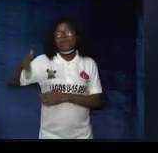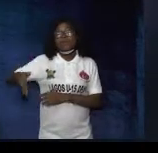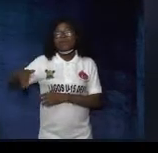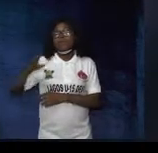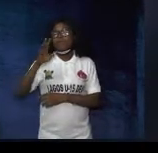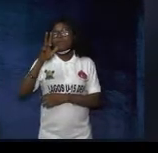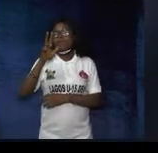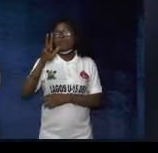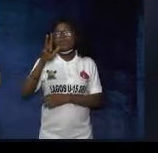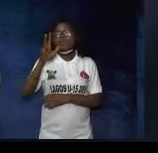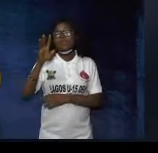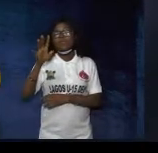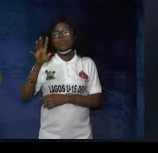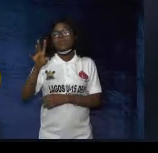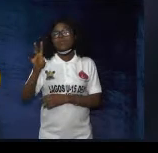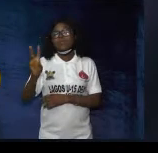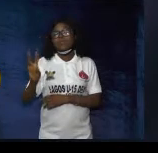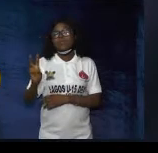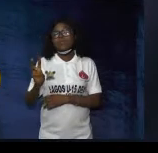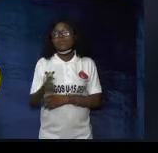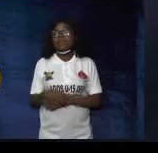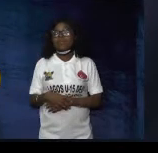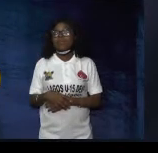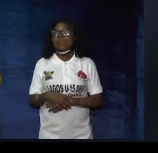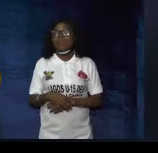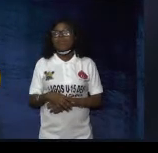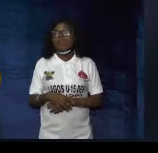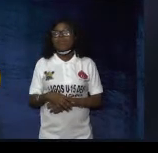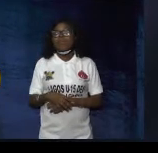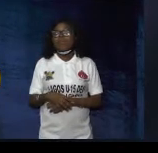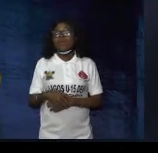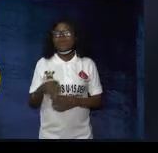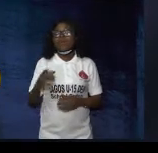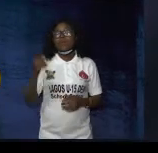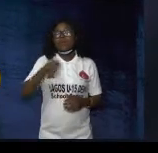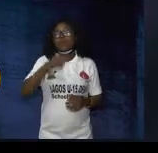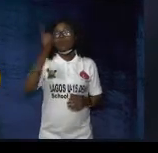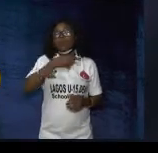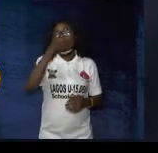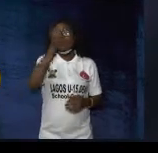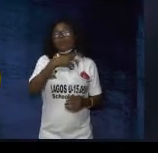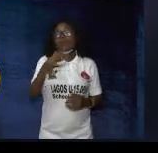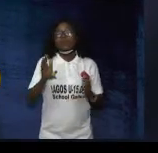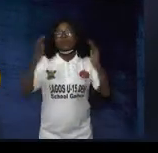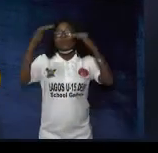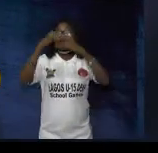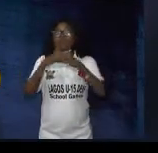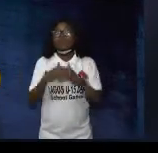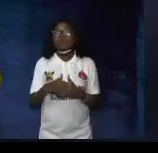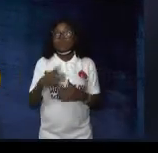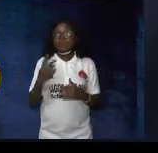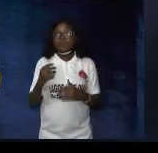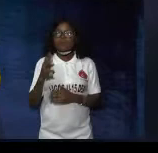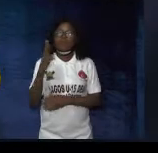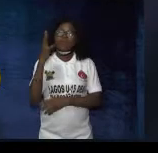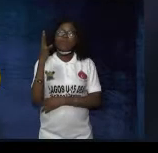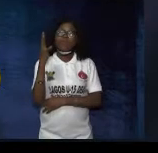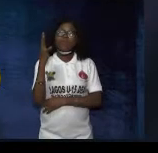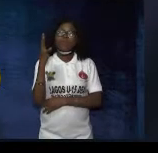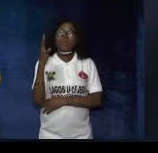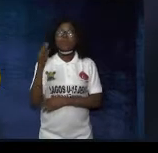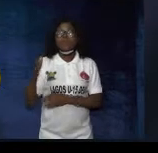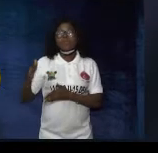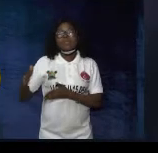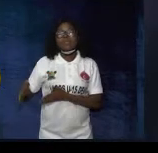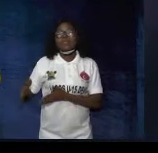put a line in between each number, and remember to partition each box like this. Now let me start from here this time. The number on top is